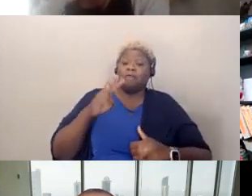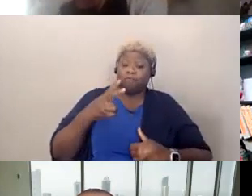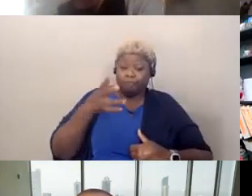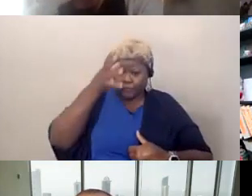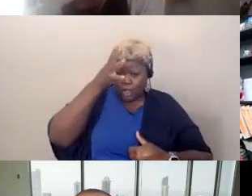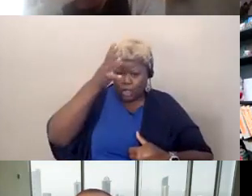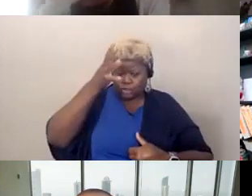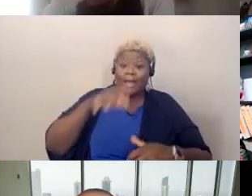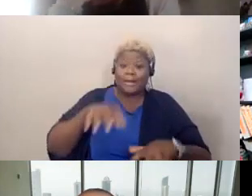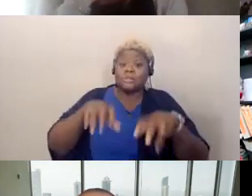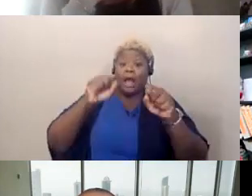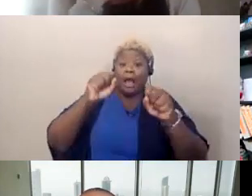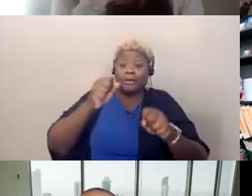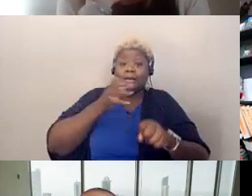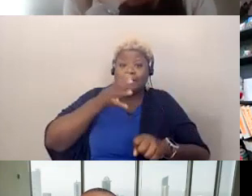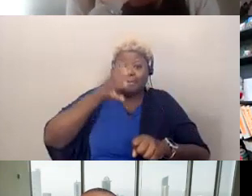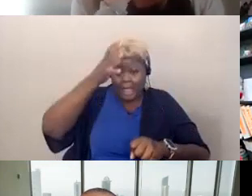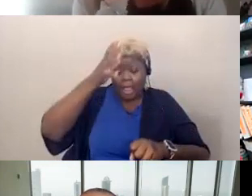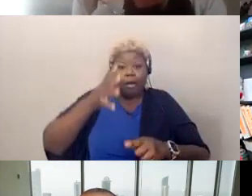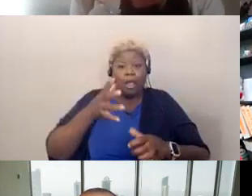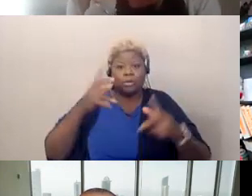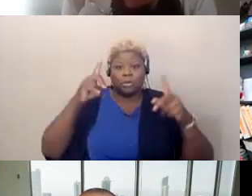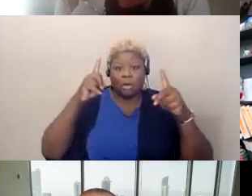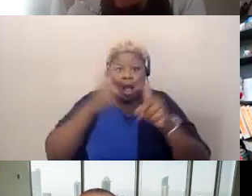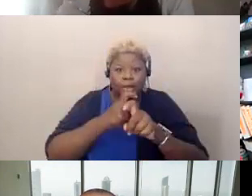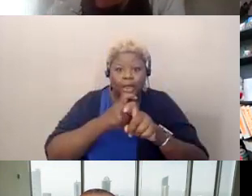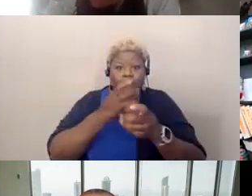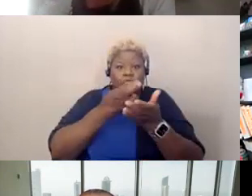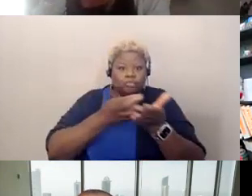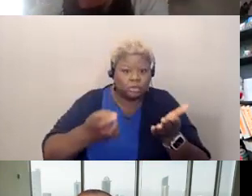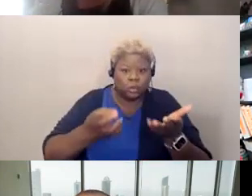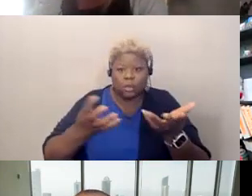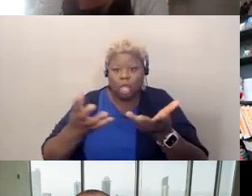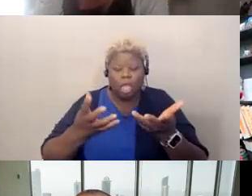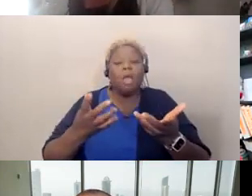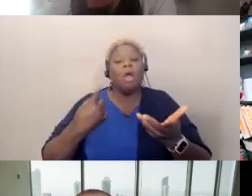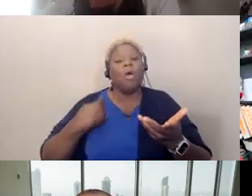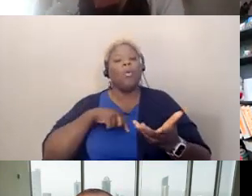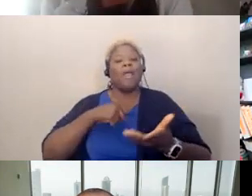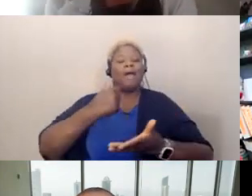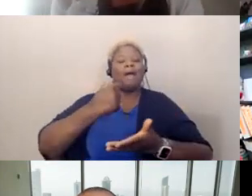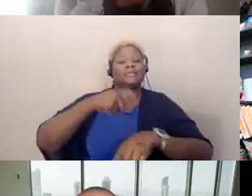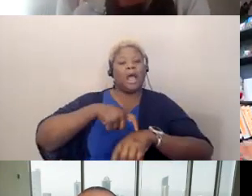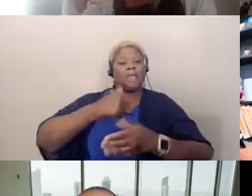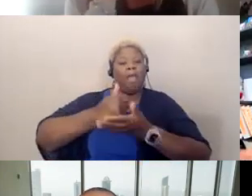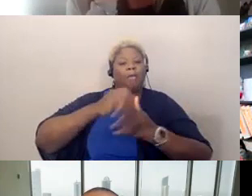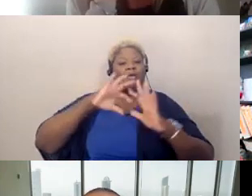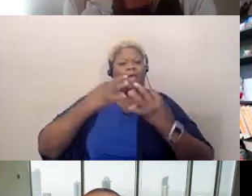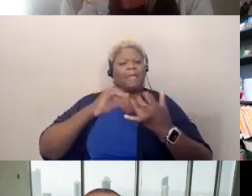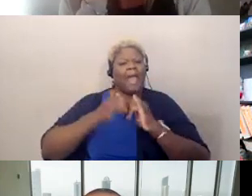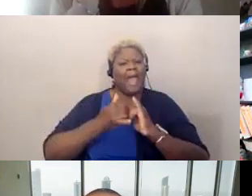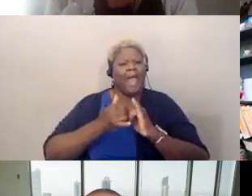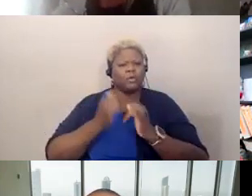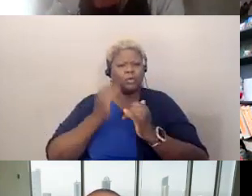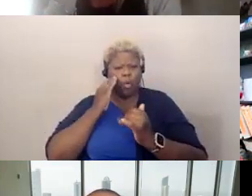I found it incredibly complicated to figure out what resources were available. And so we spend time helping families to identify how do they navigate the different